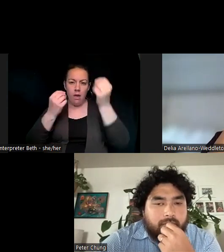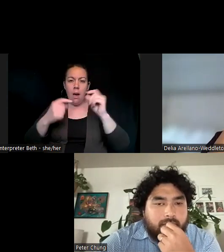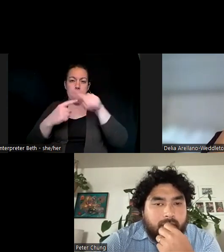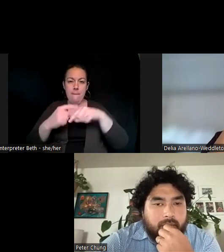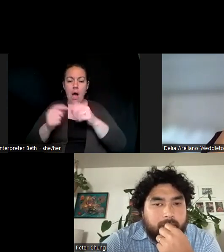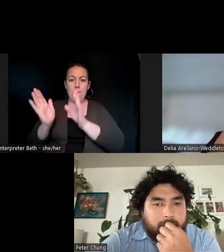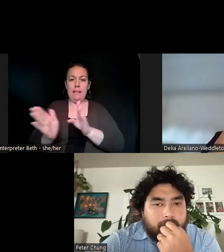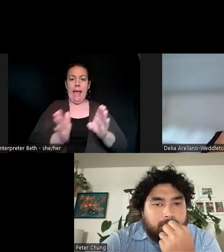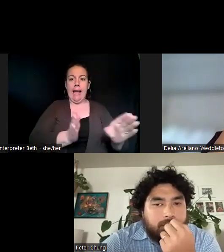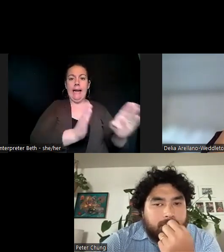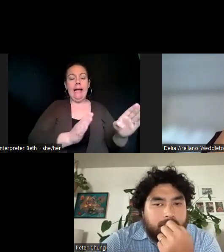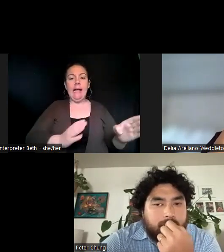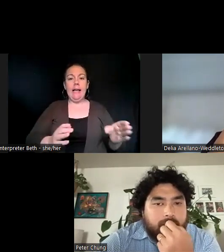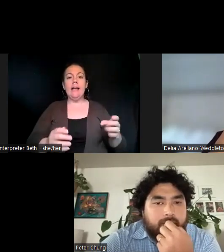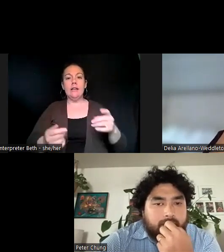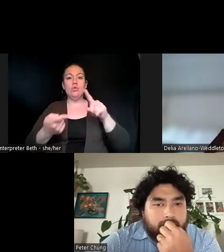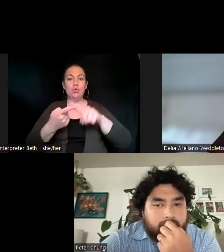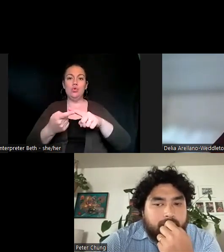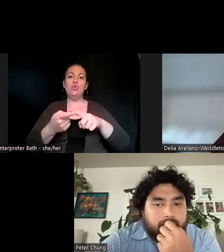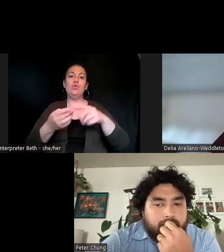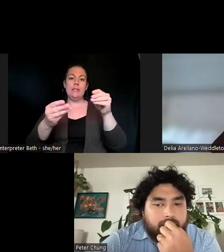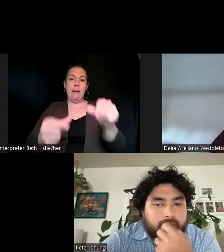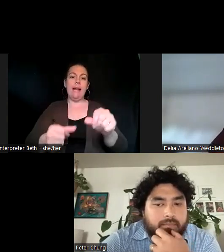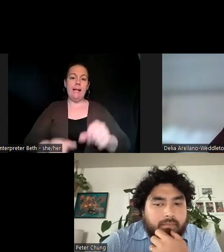planning when it comes to the spending.